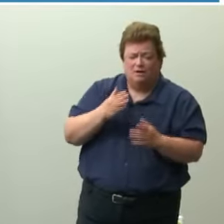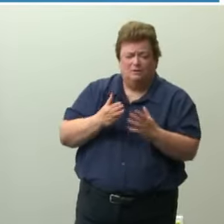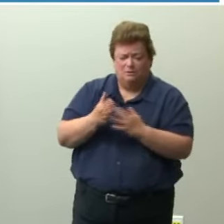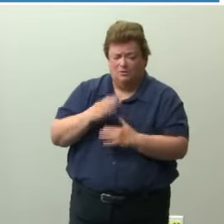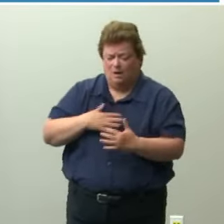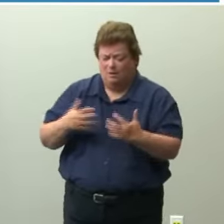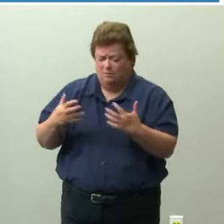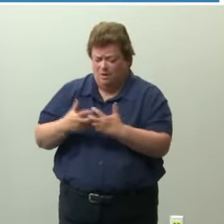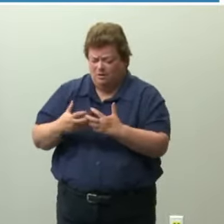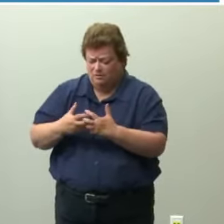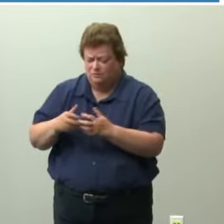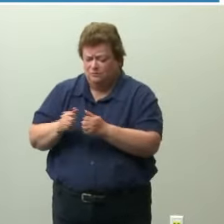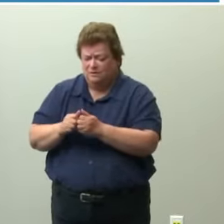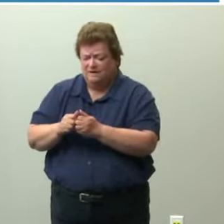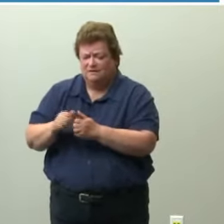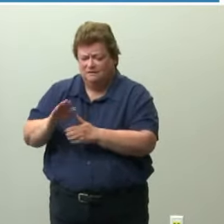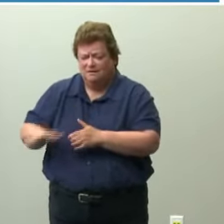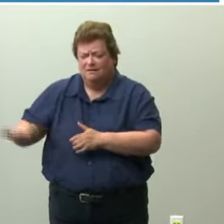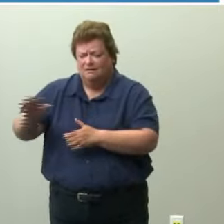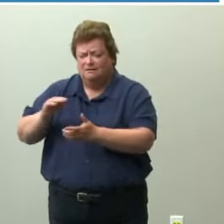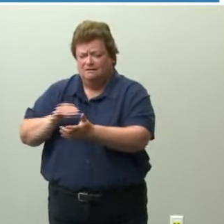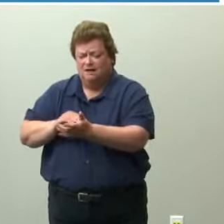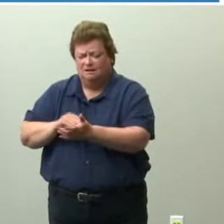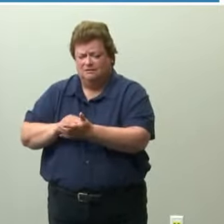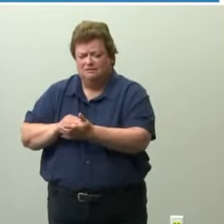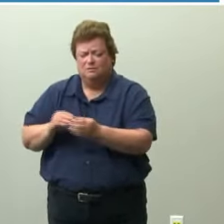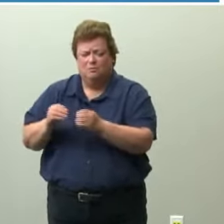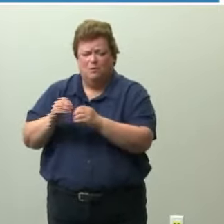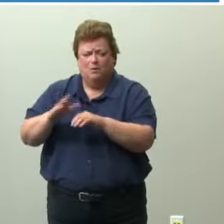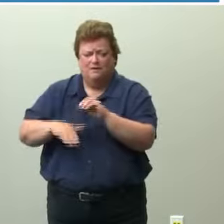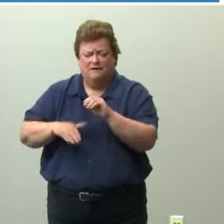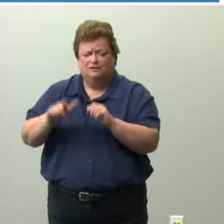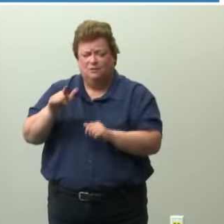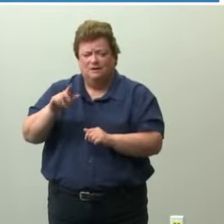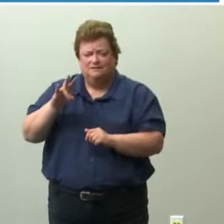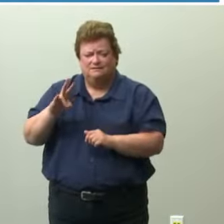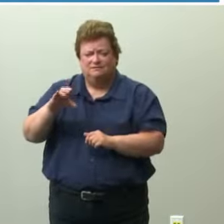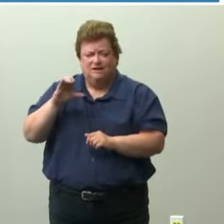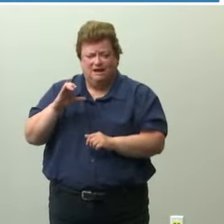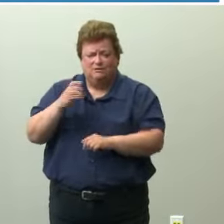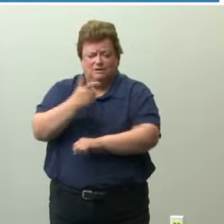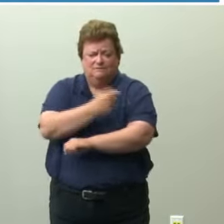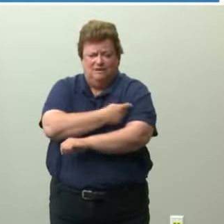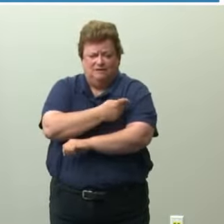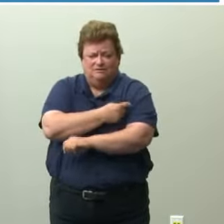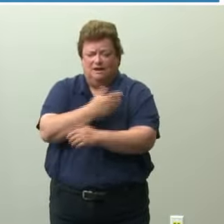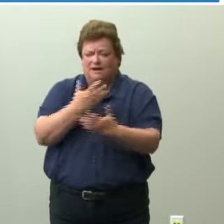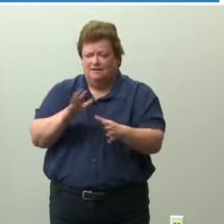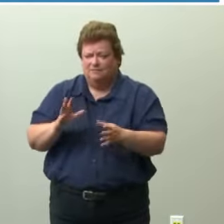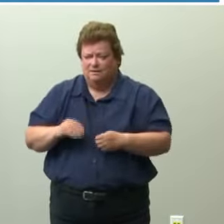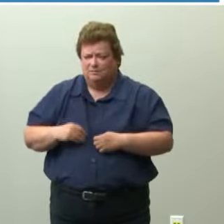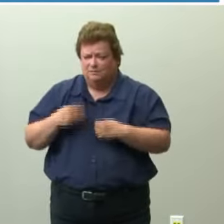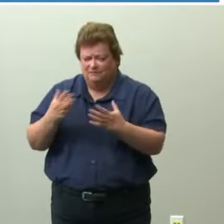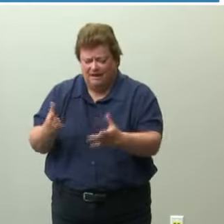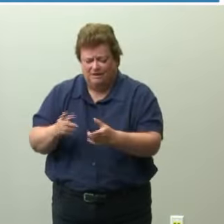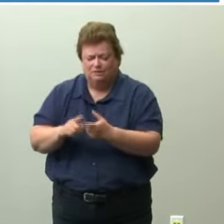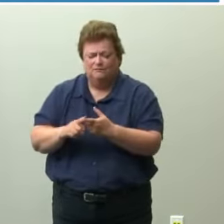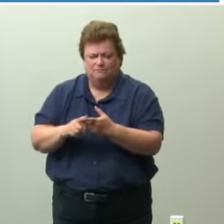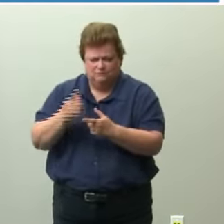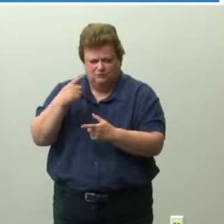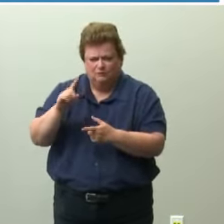with the pediatricians, more than 2,700 doses of COVID-19 vaccine have been provided to